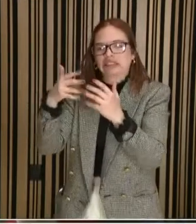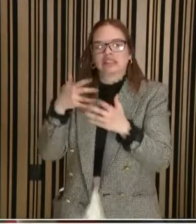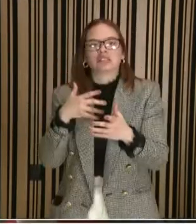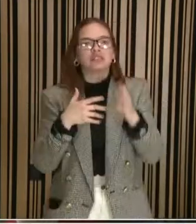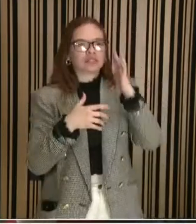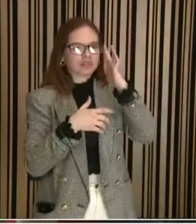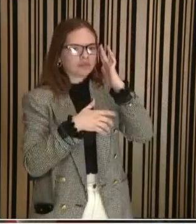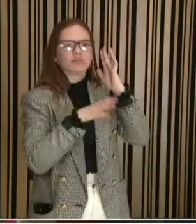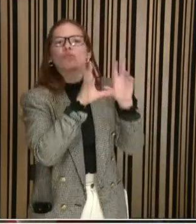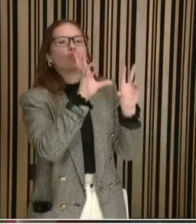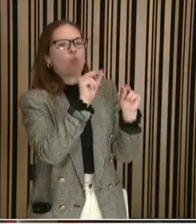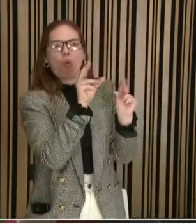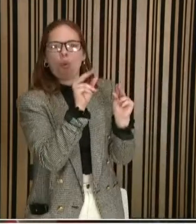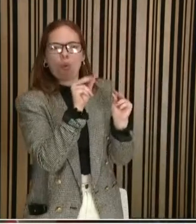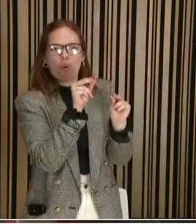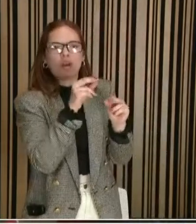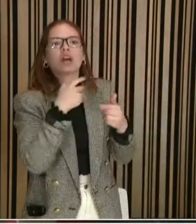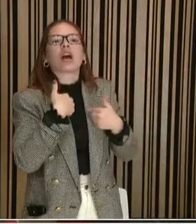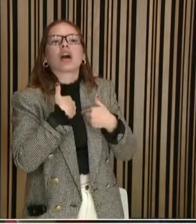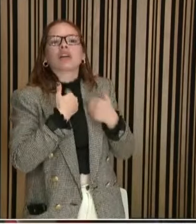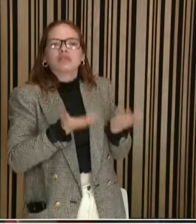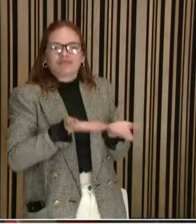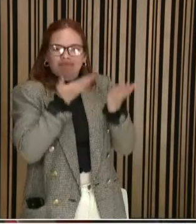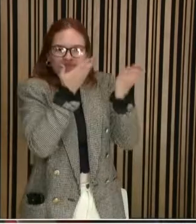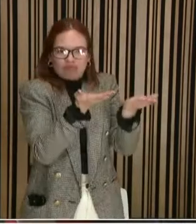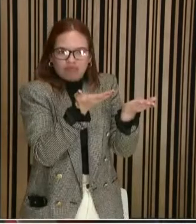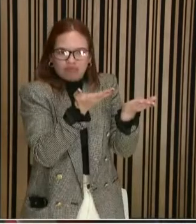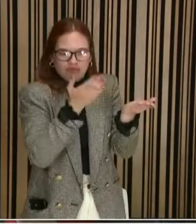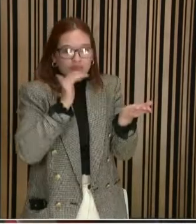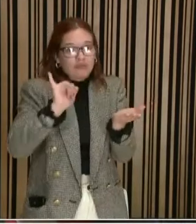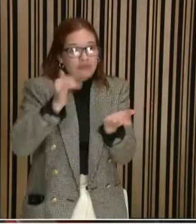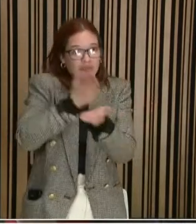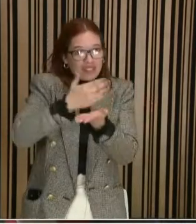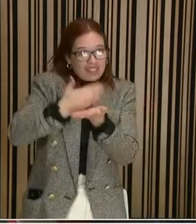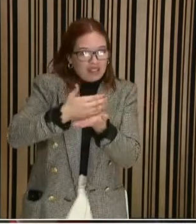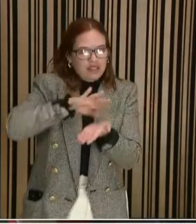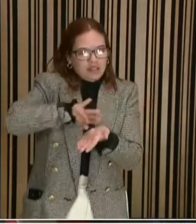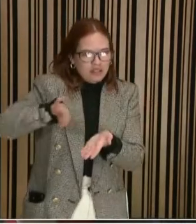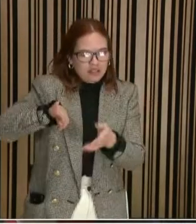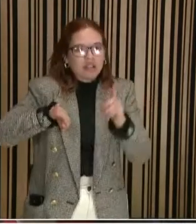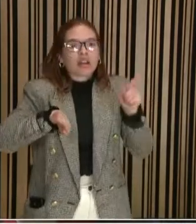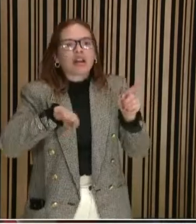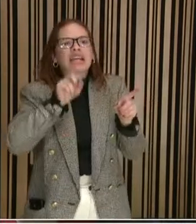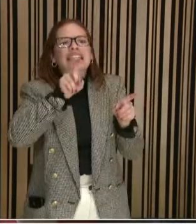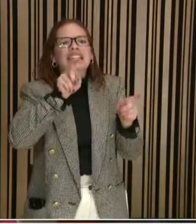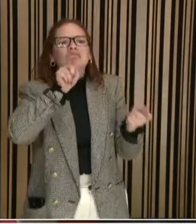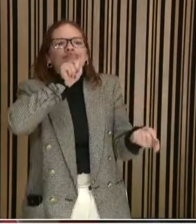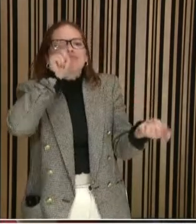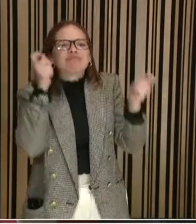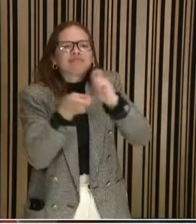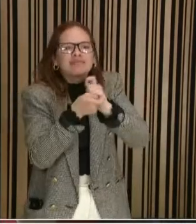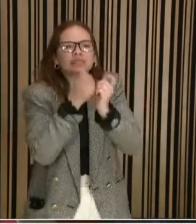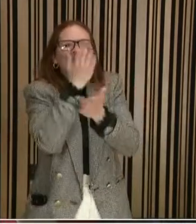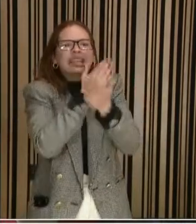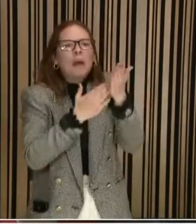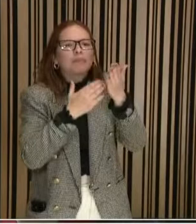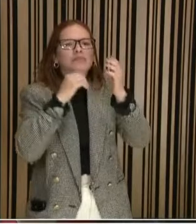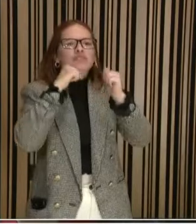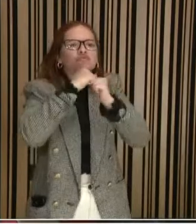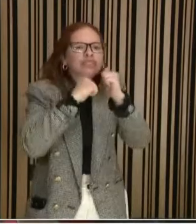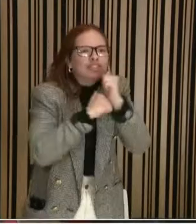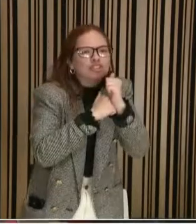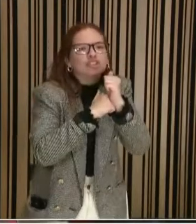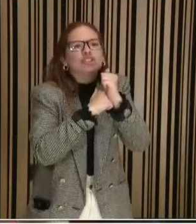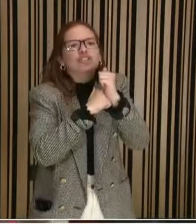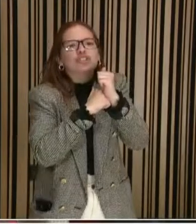we are recommending with this budget to change some of the structure of the work that DFS does. I'm